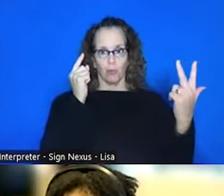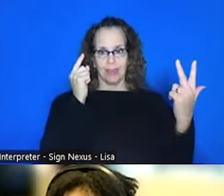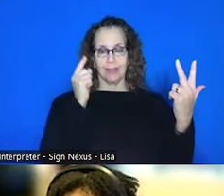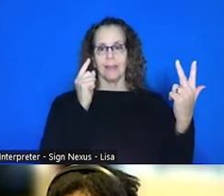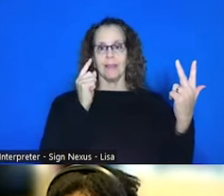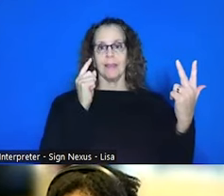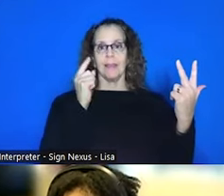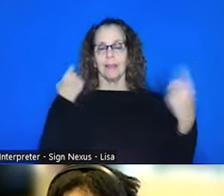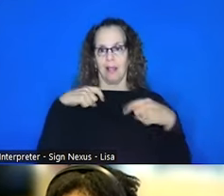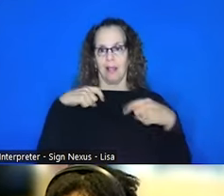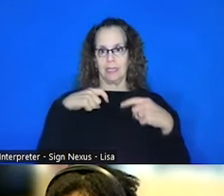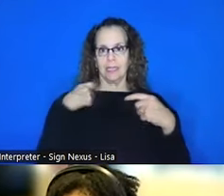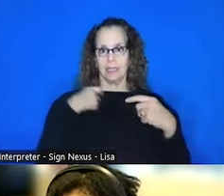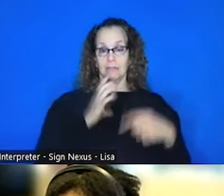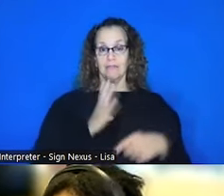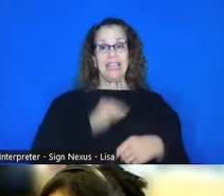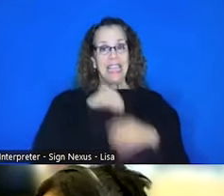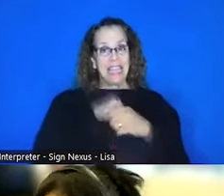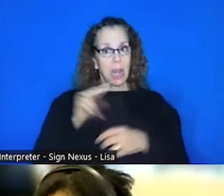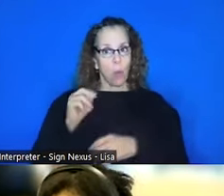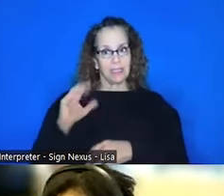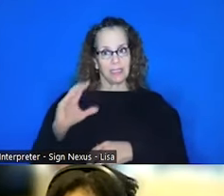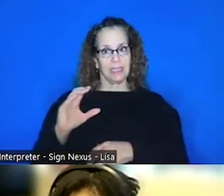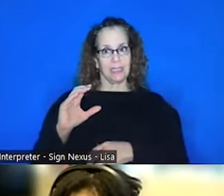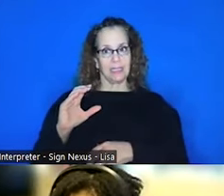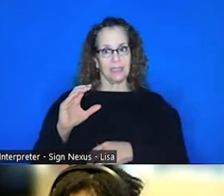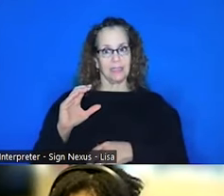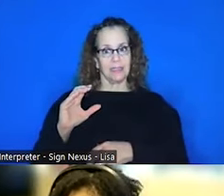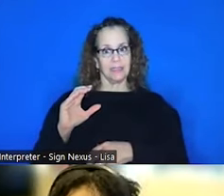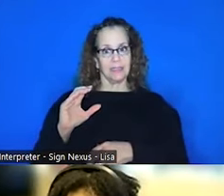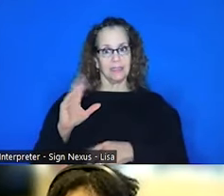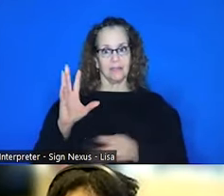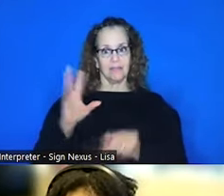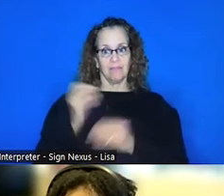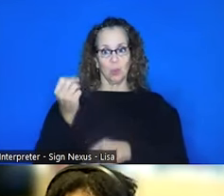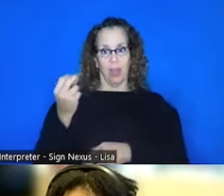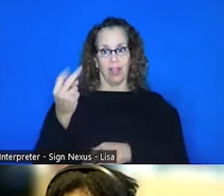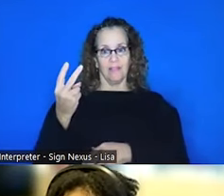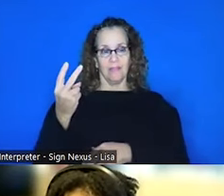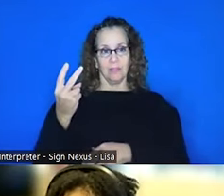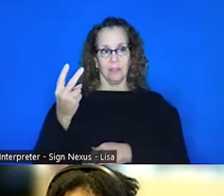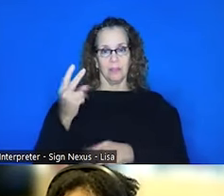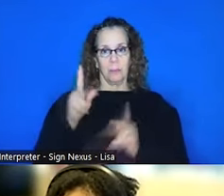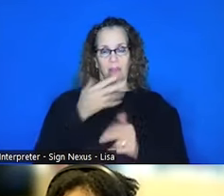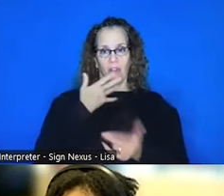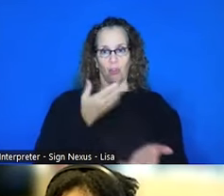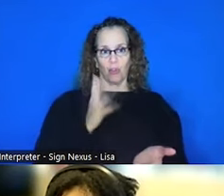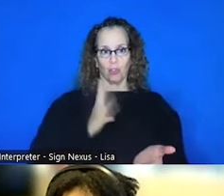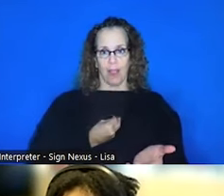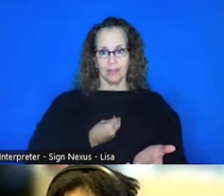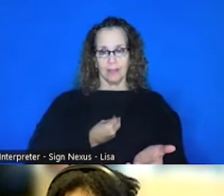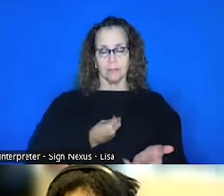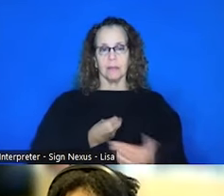City. And there was really not enough coverage or any coverage of these murders in New York City.